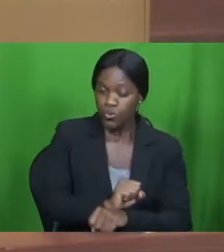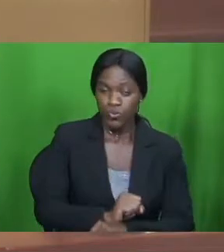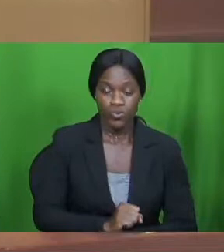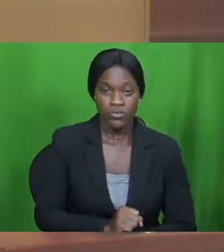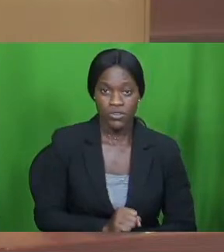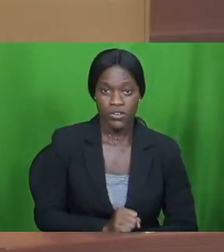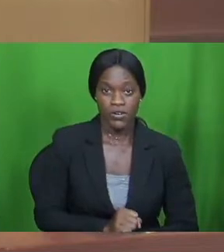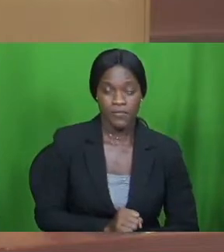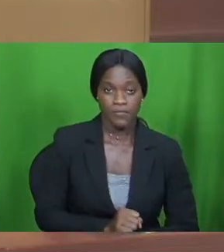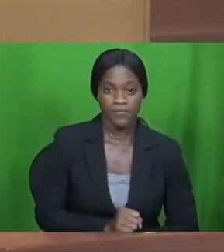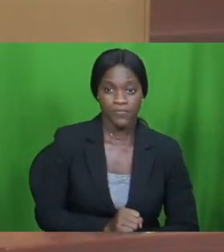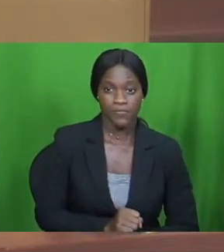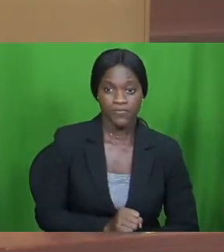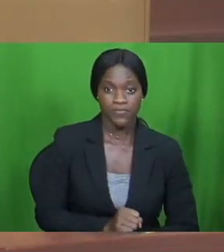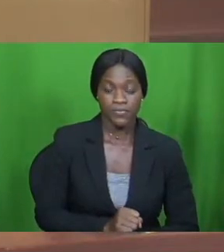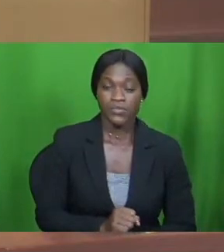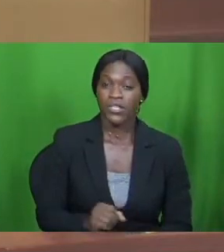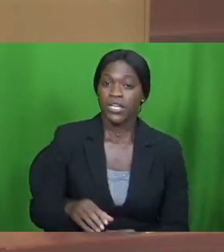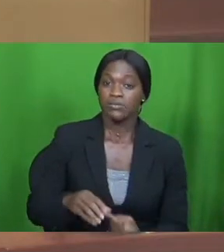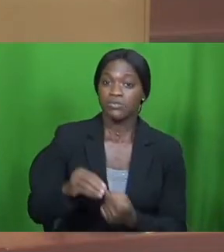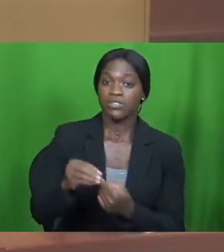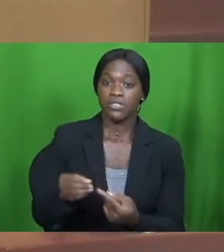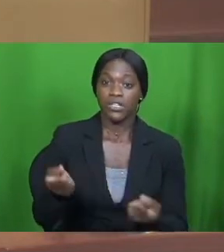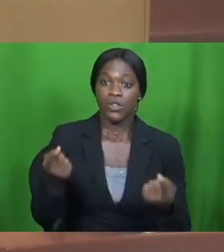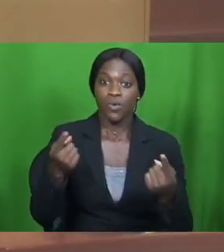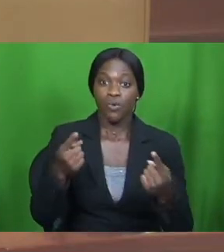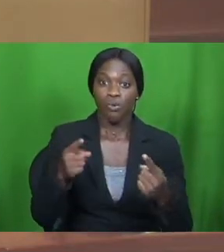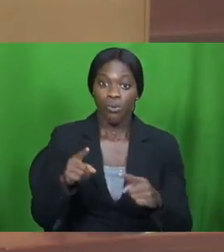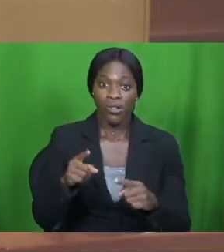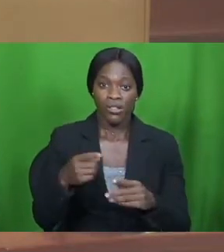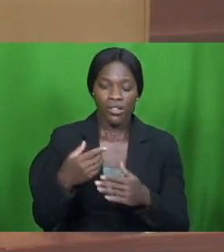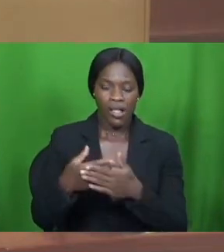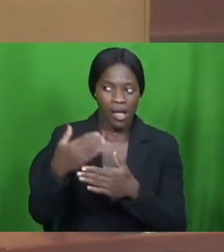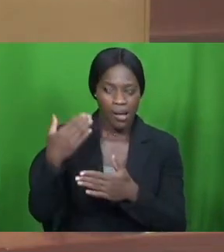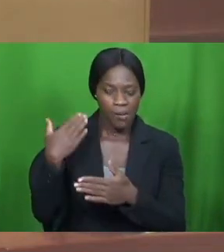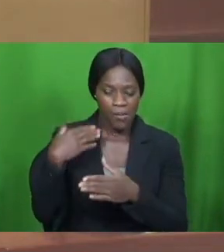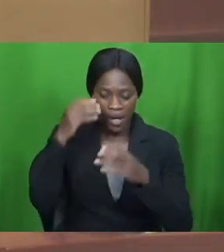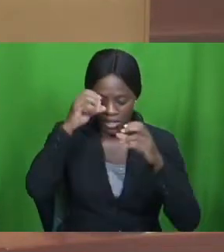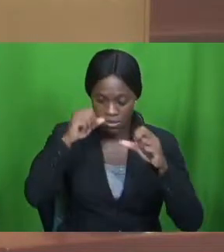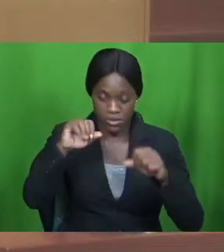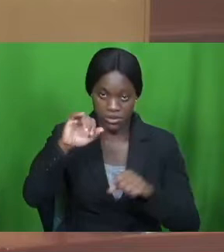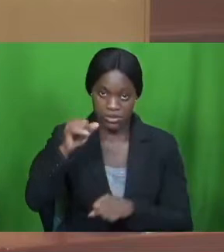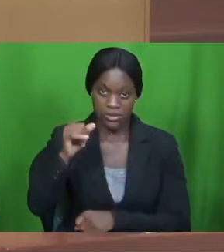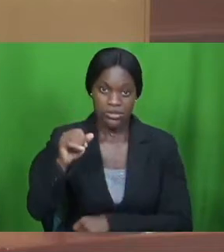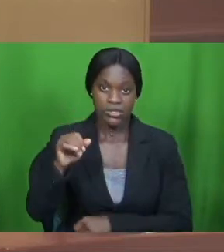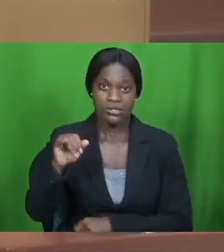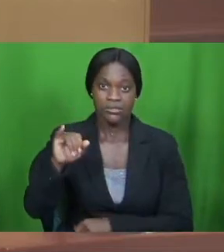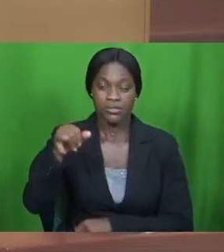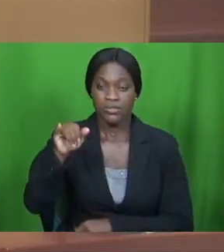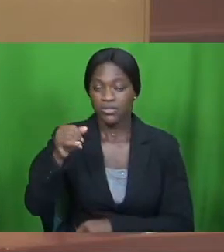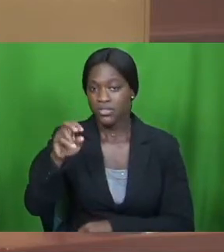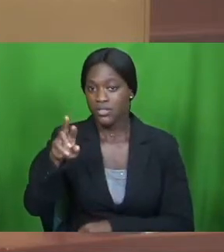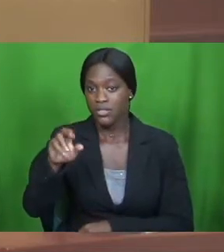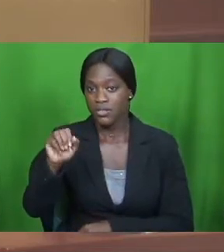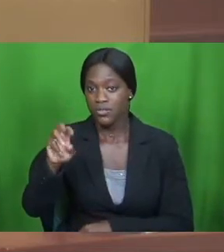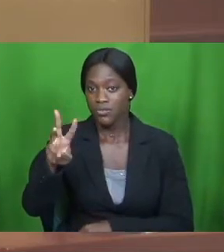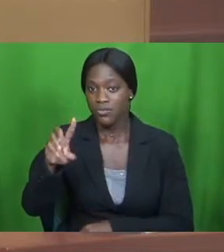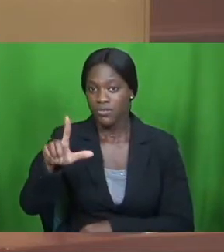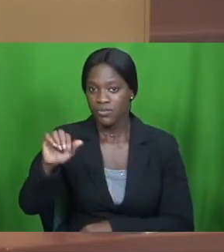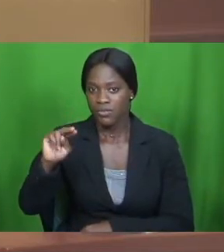remarkable was when he was appointed by the late Excellency President Jerry John Rawlings as the